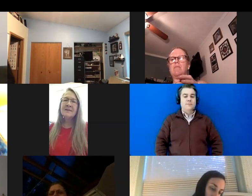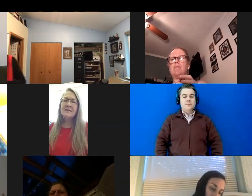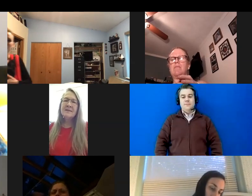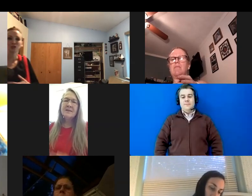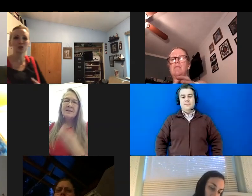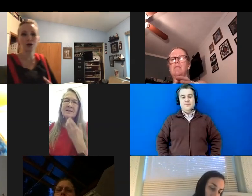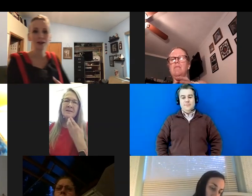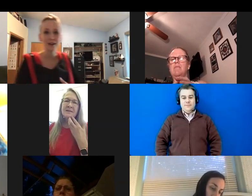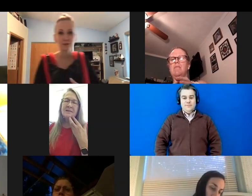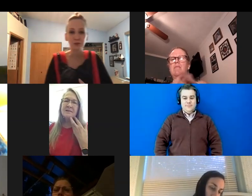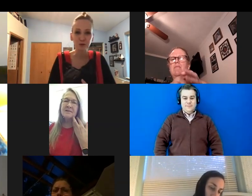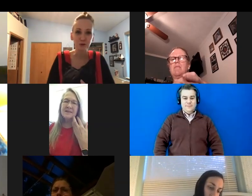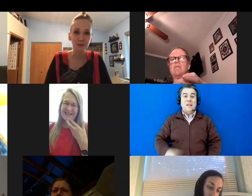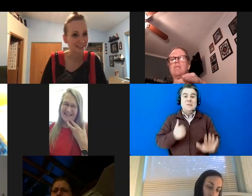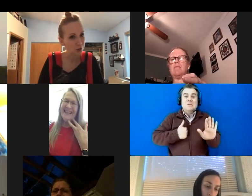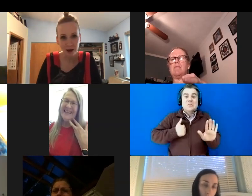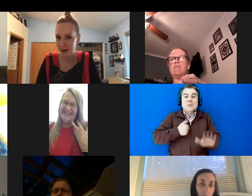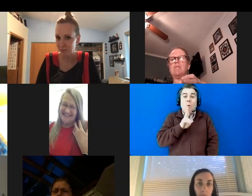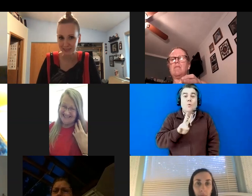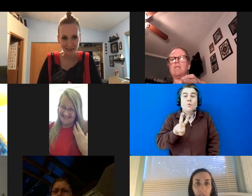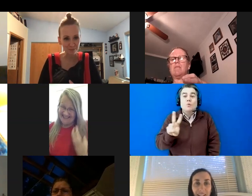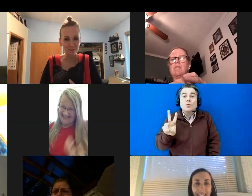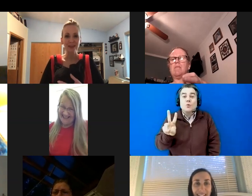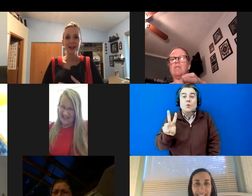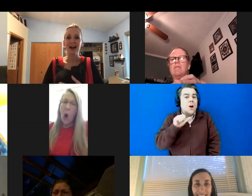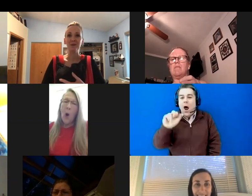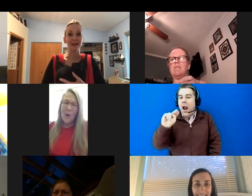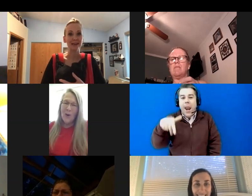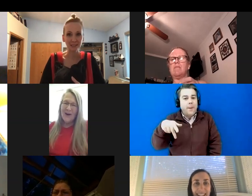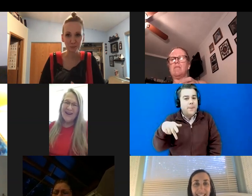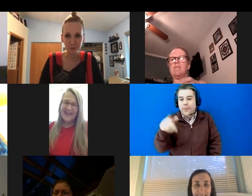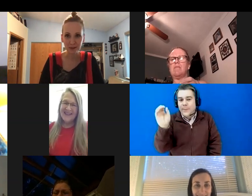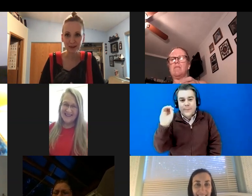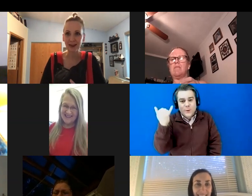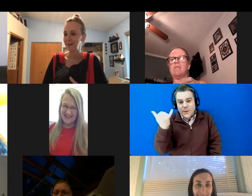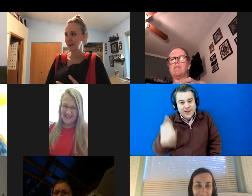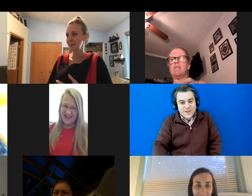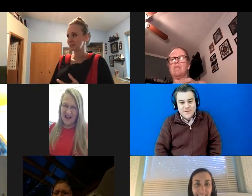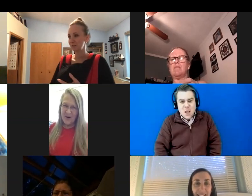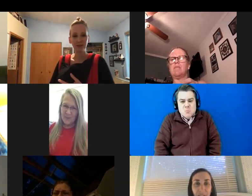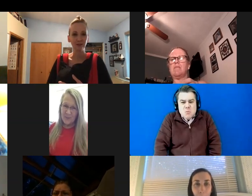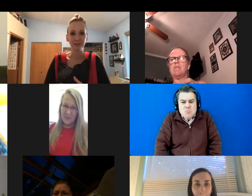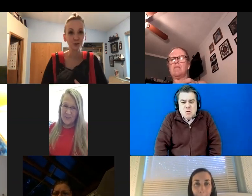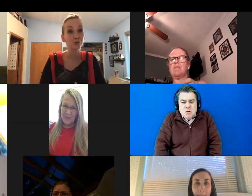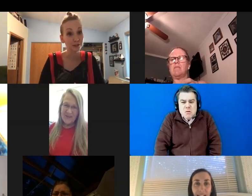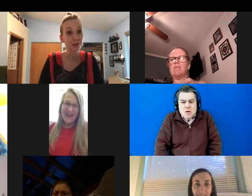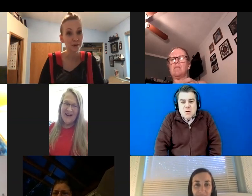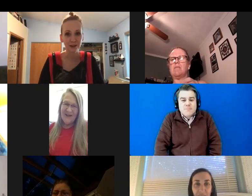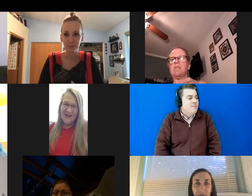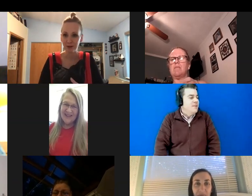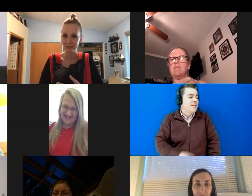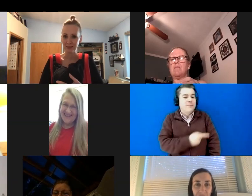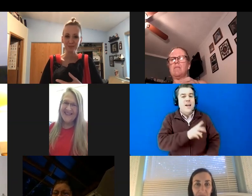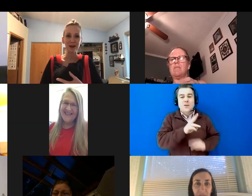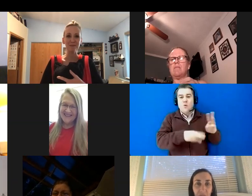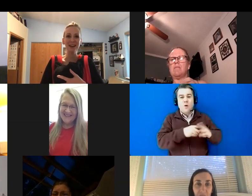back. Sorry, I have a 2-year-old that did not nap today. And he's poopy and something else. His world is coming down